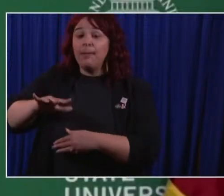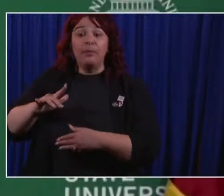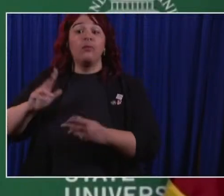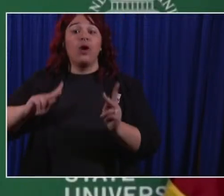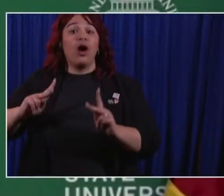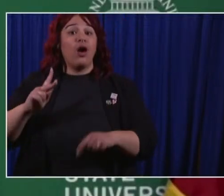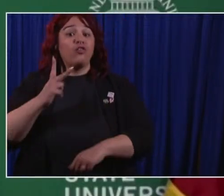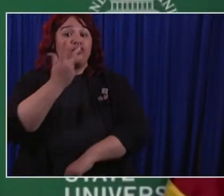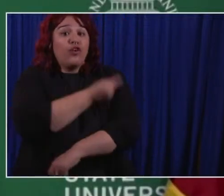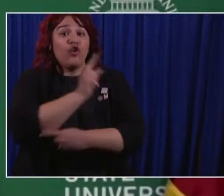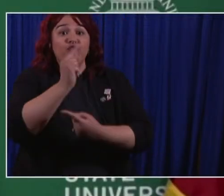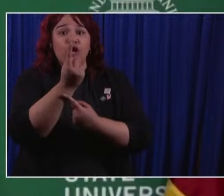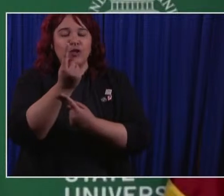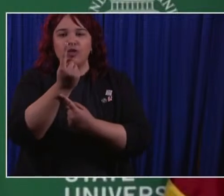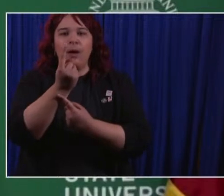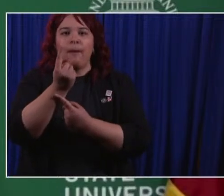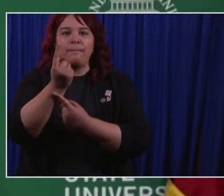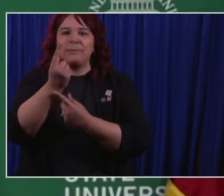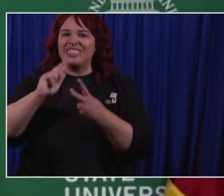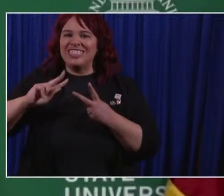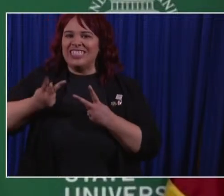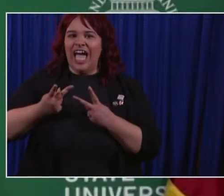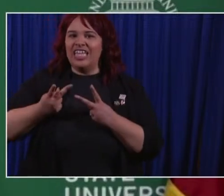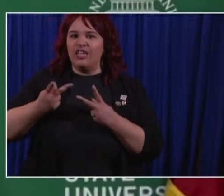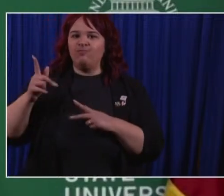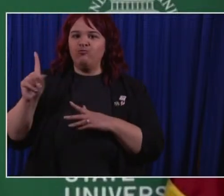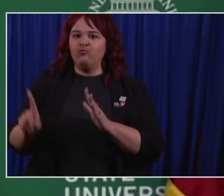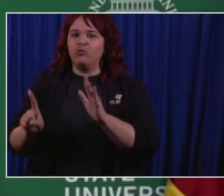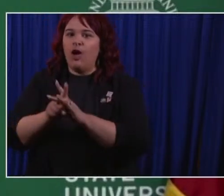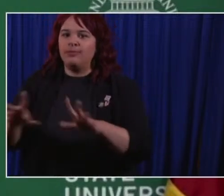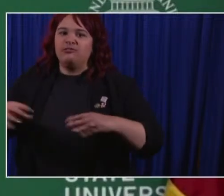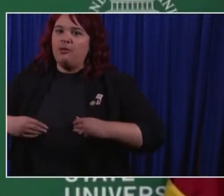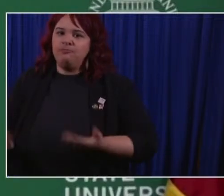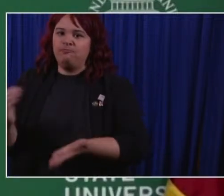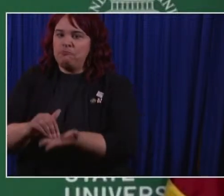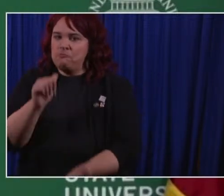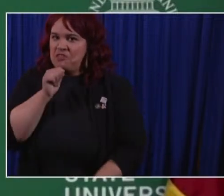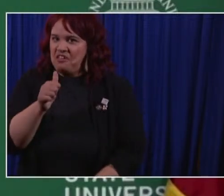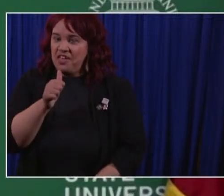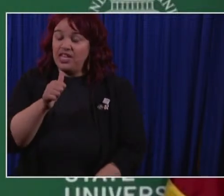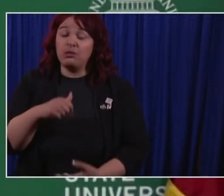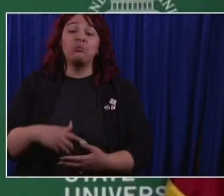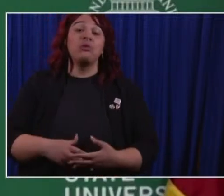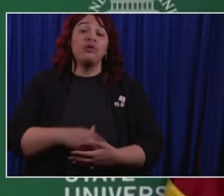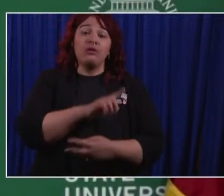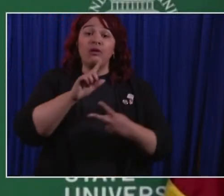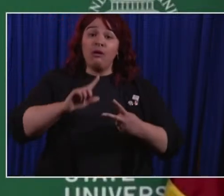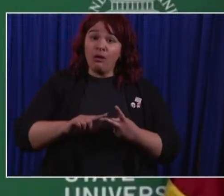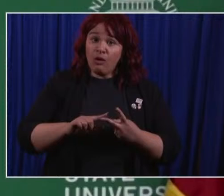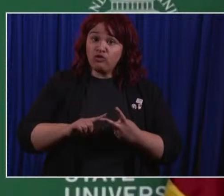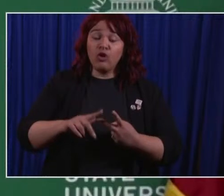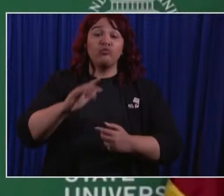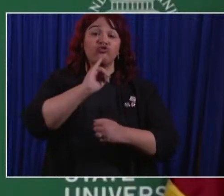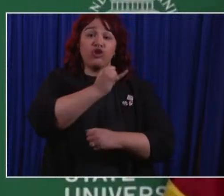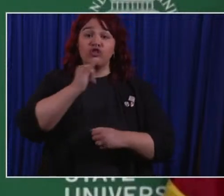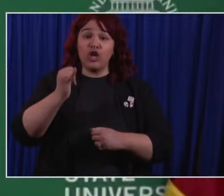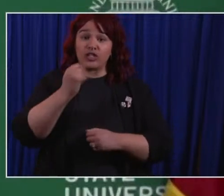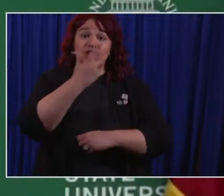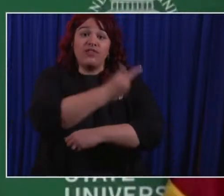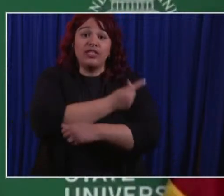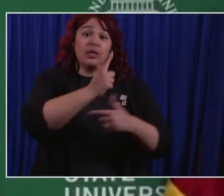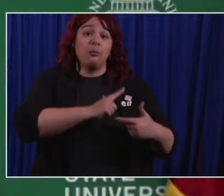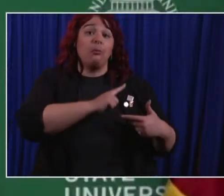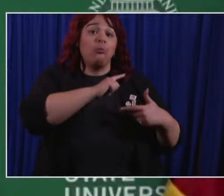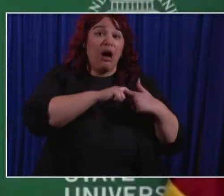who maybe is still feeling concerned about getting the Johnson & Johnson vaccine after we saw this pause? Doctor, I'm going to take the